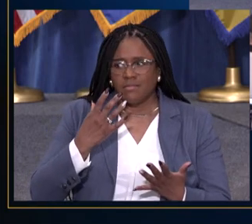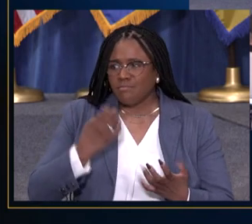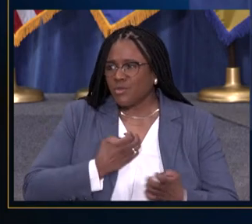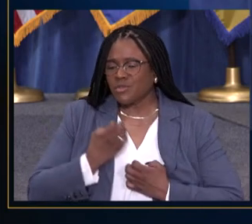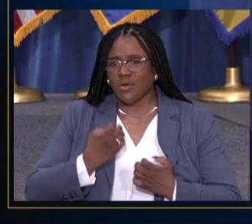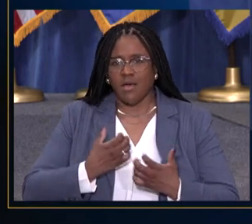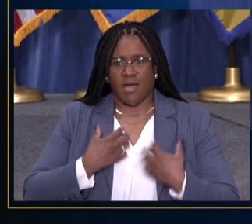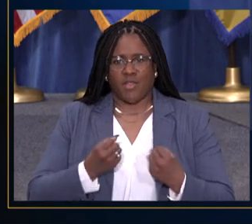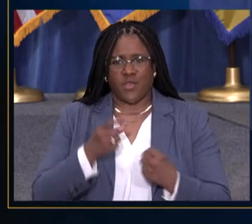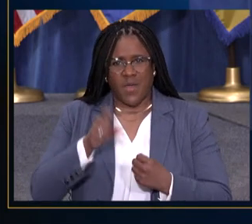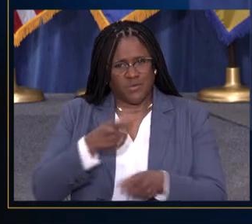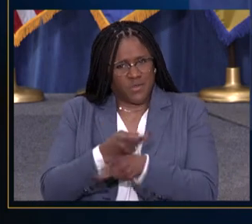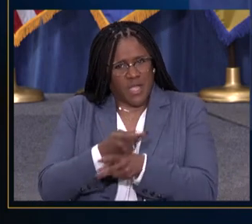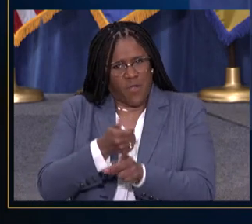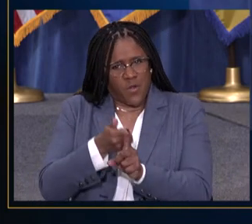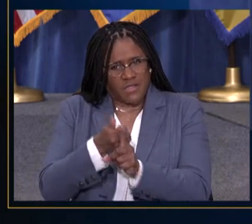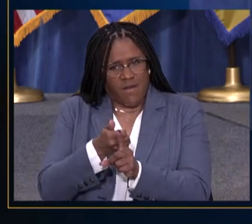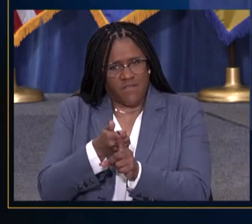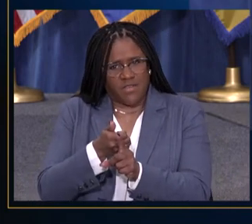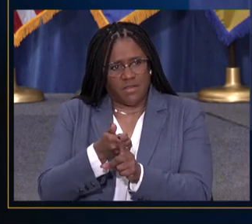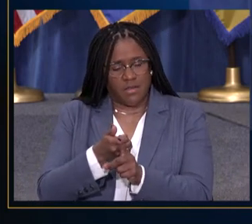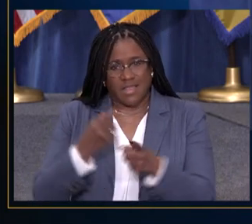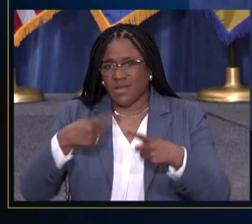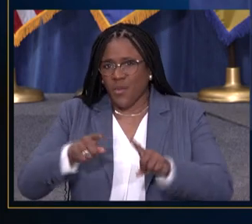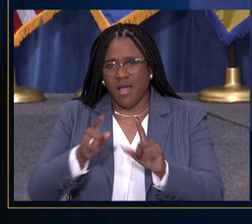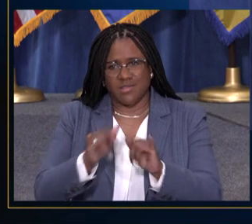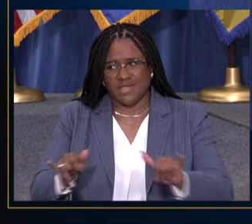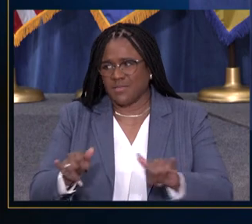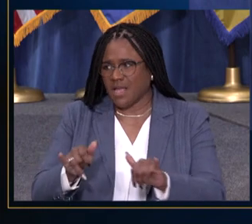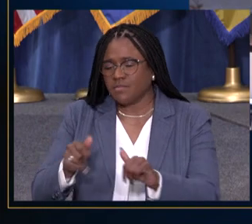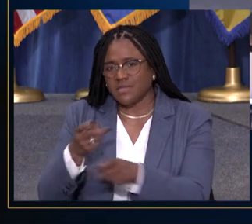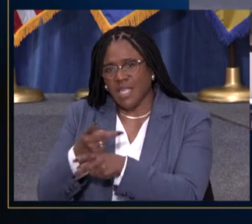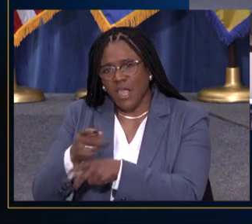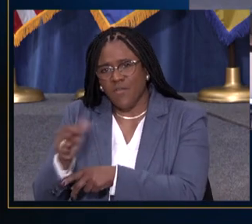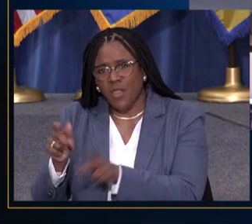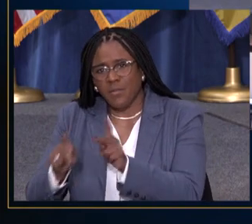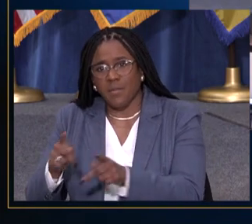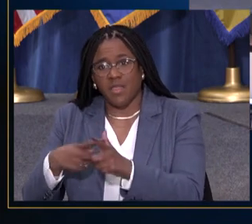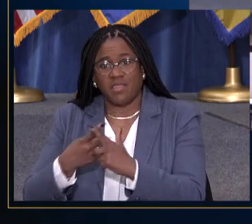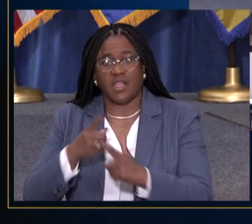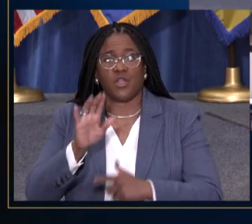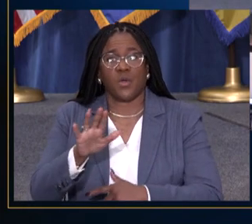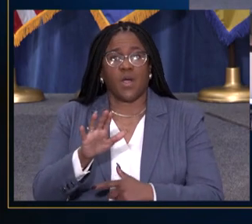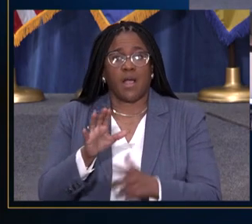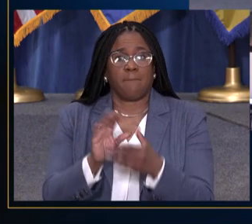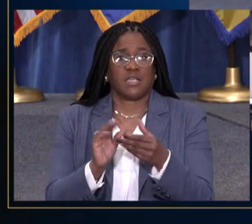people. And it's amazing how much more powerful your message will be.